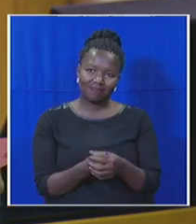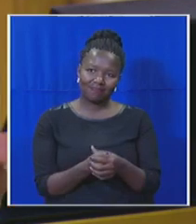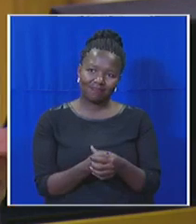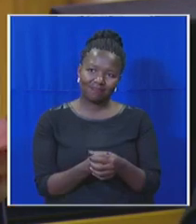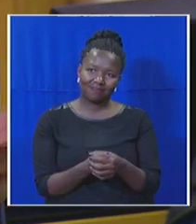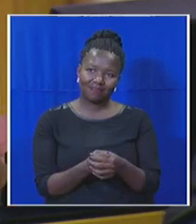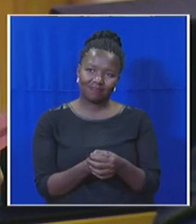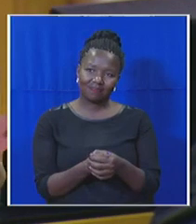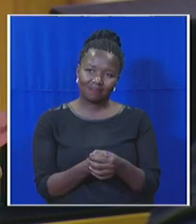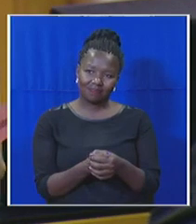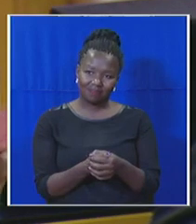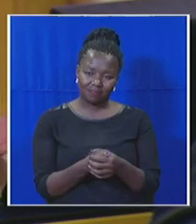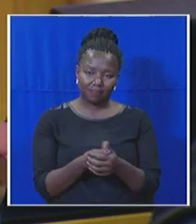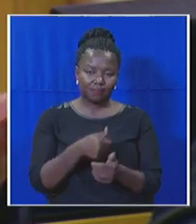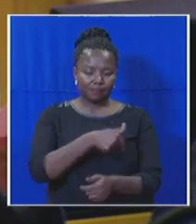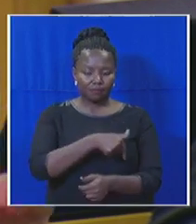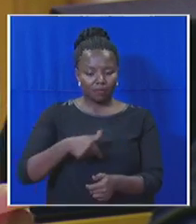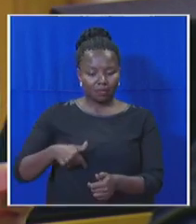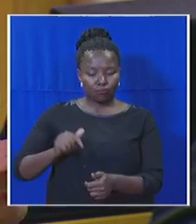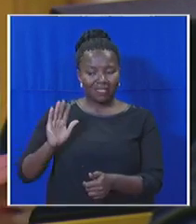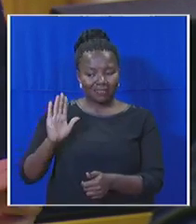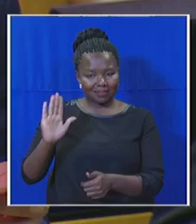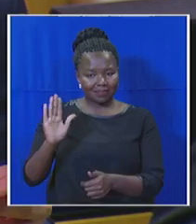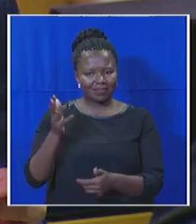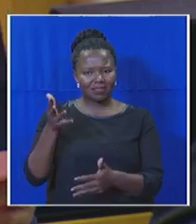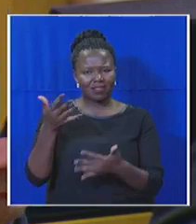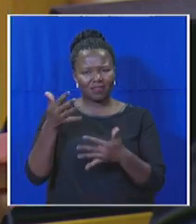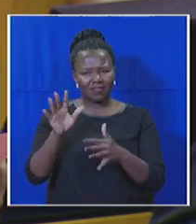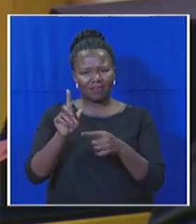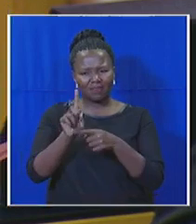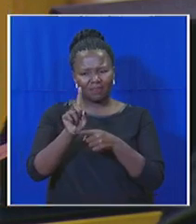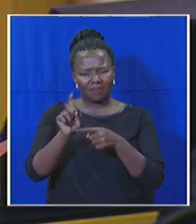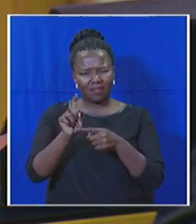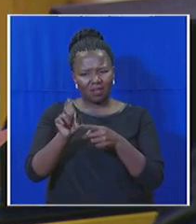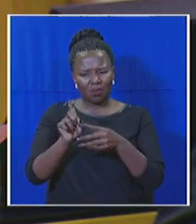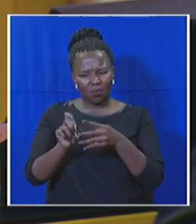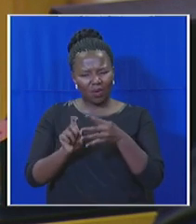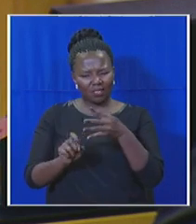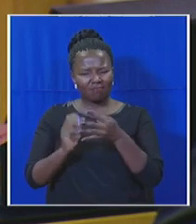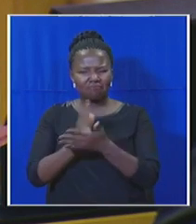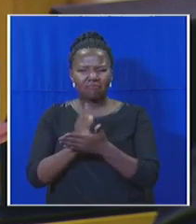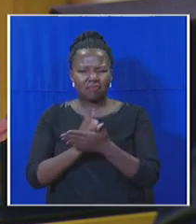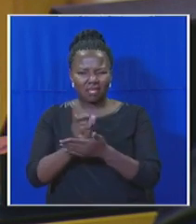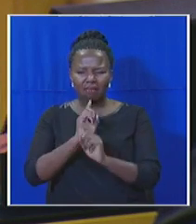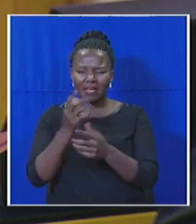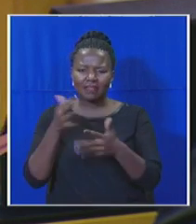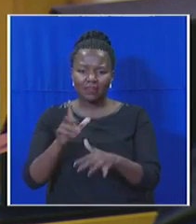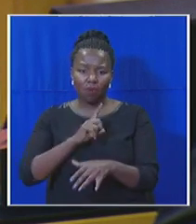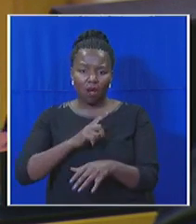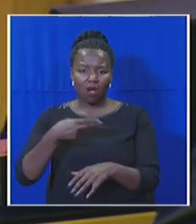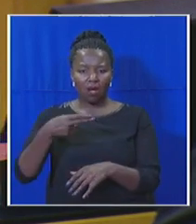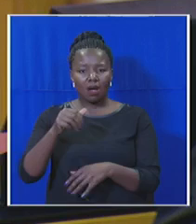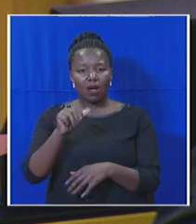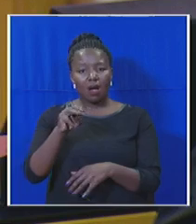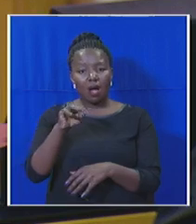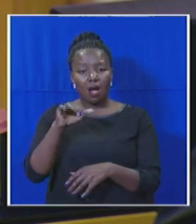laughing. Mr. President, I think you have actually answered some of the questions here, because when Hamas said